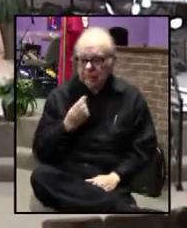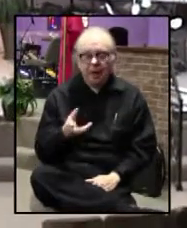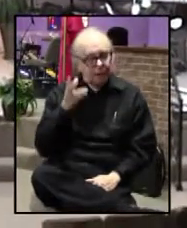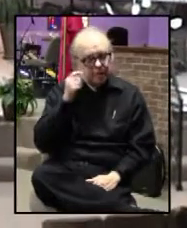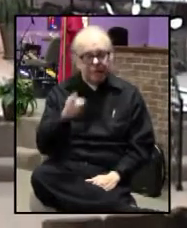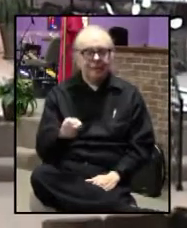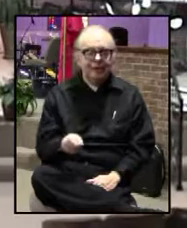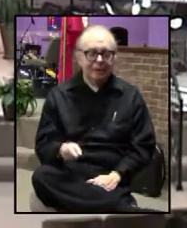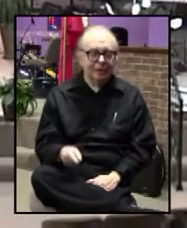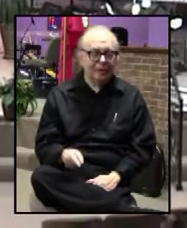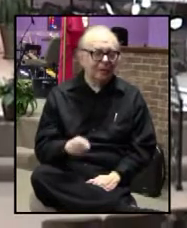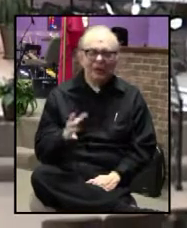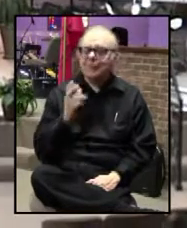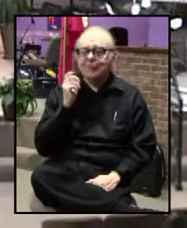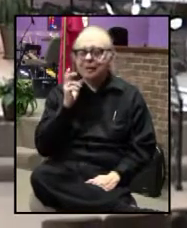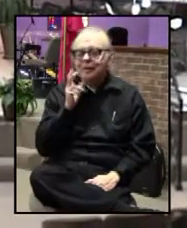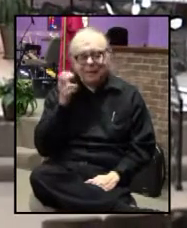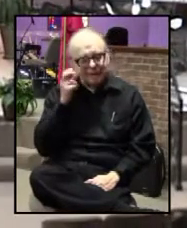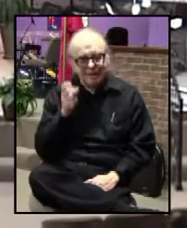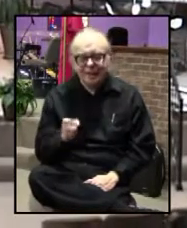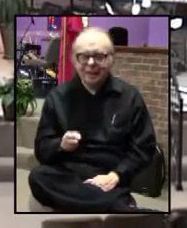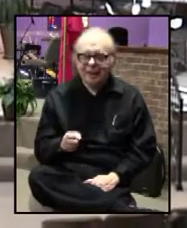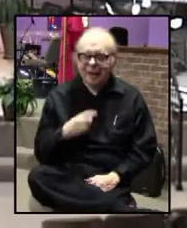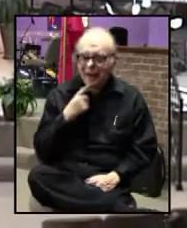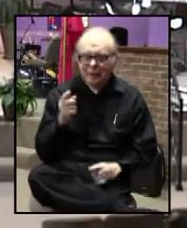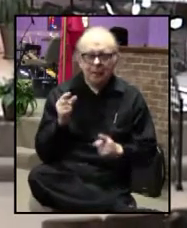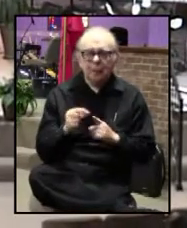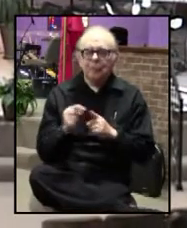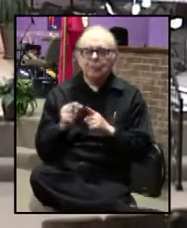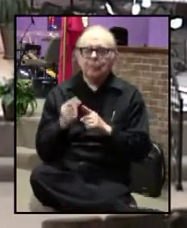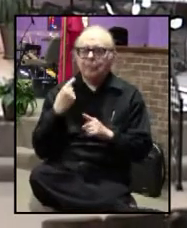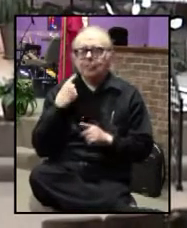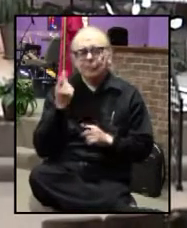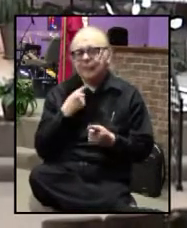heard you," and they said, "Oh, you did not." And I told them word for word what they said.